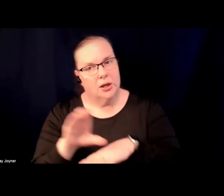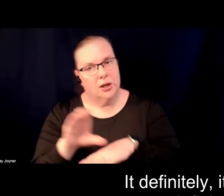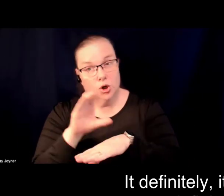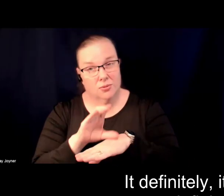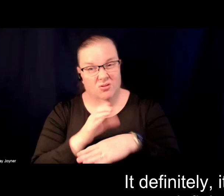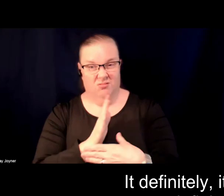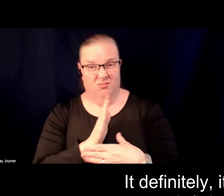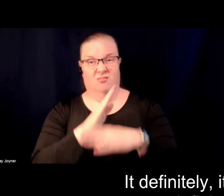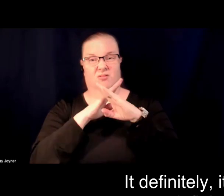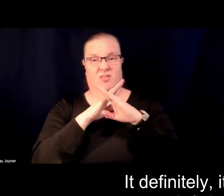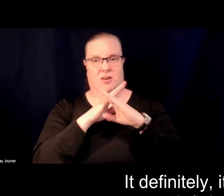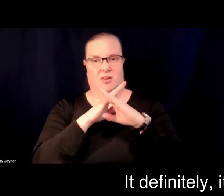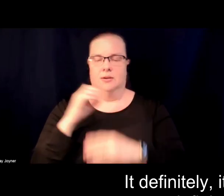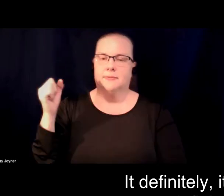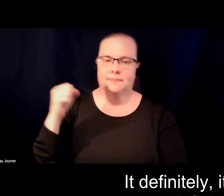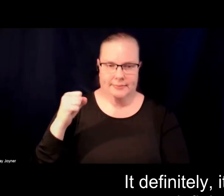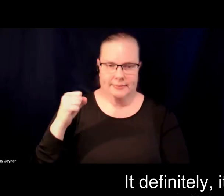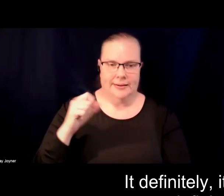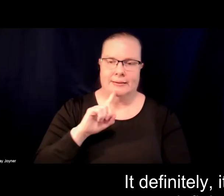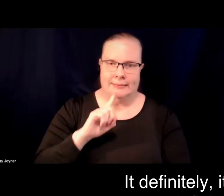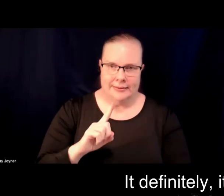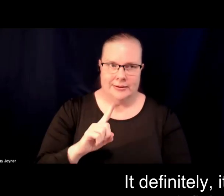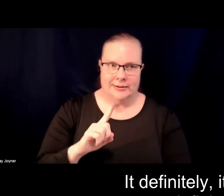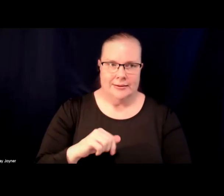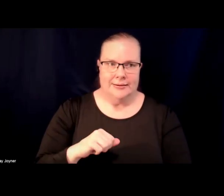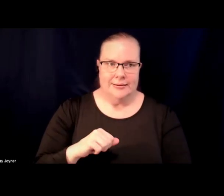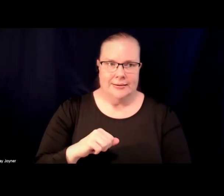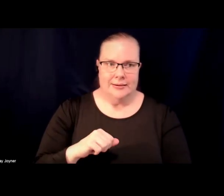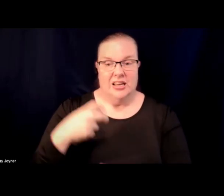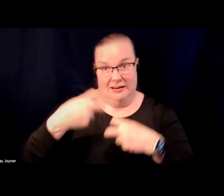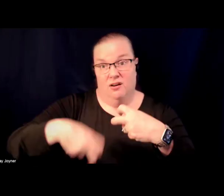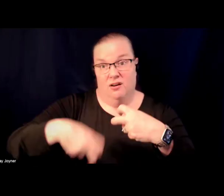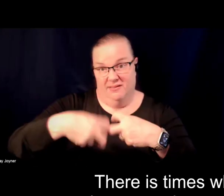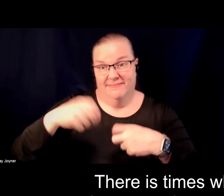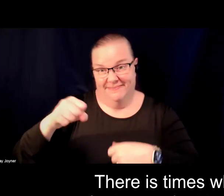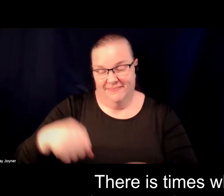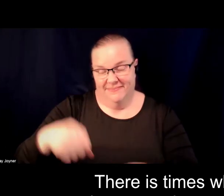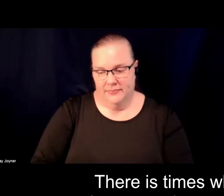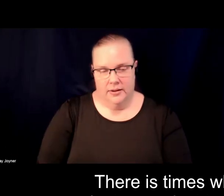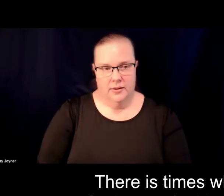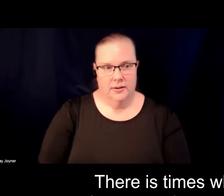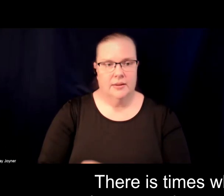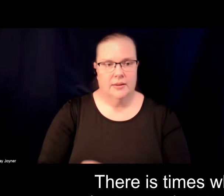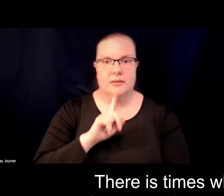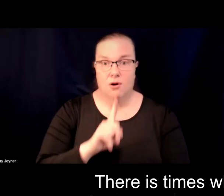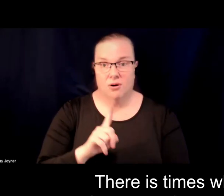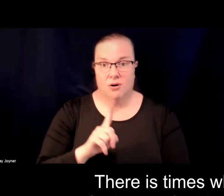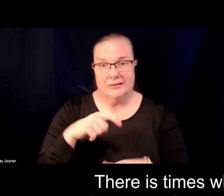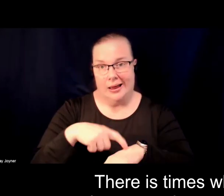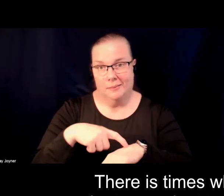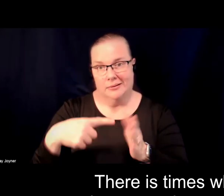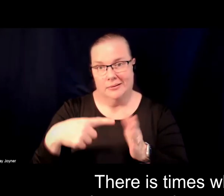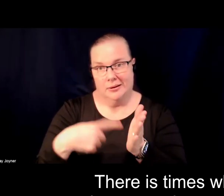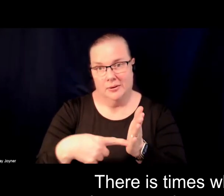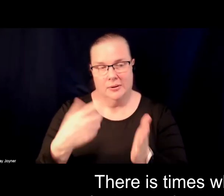this? It definitely it's definitely hard. There is times where I might